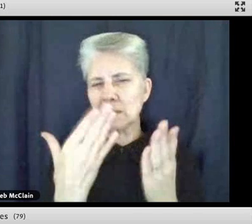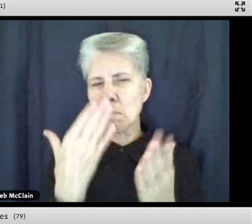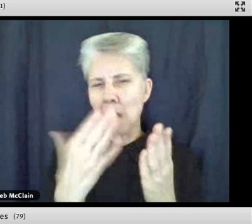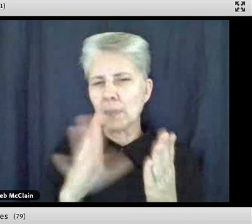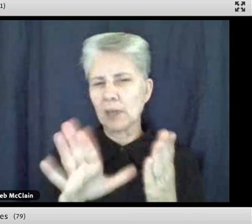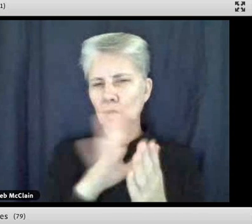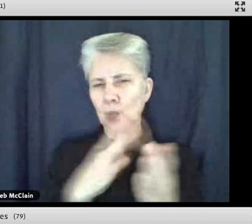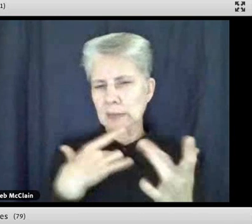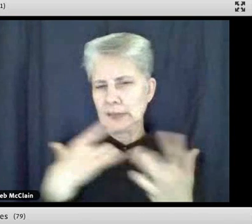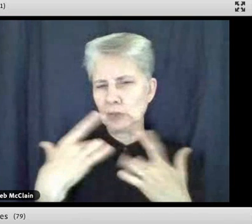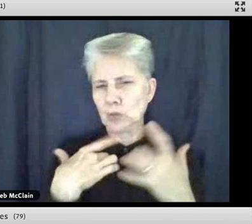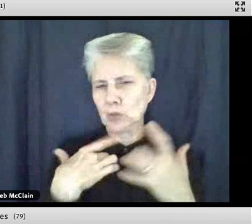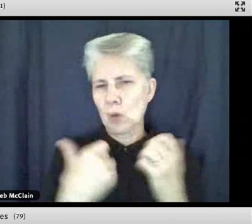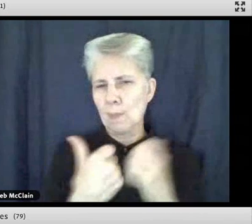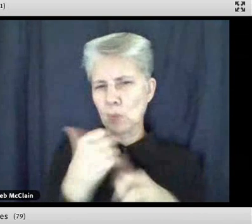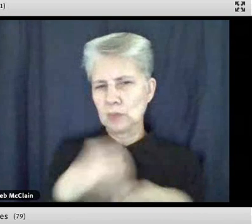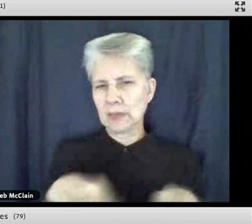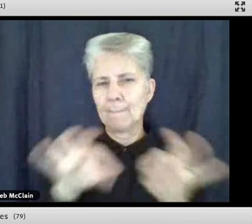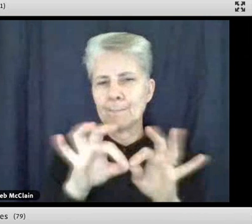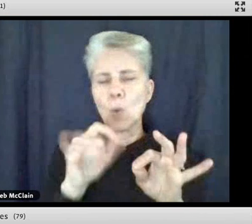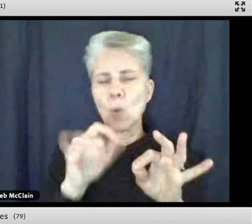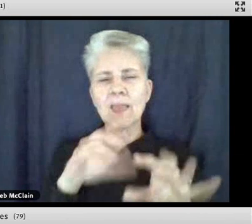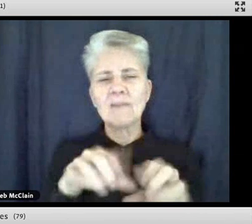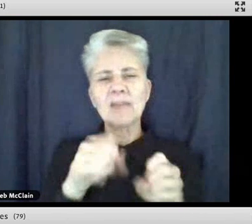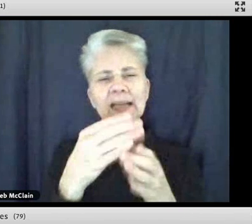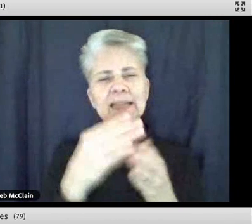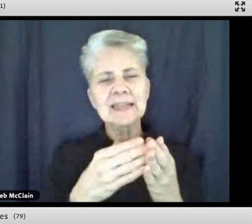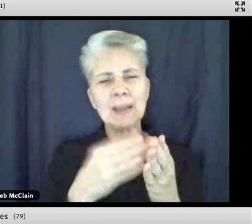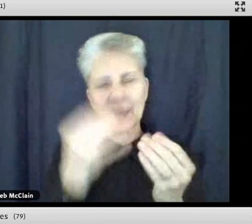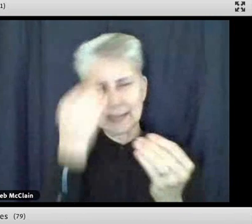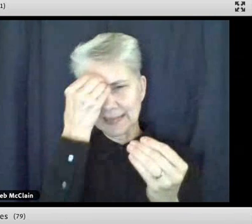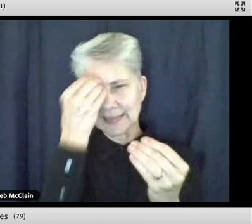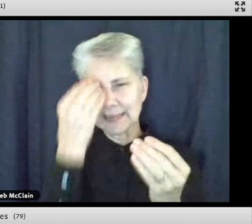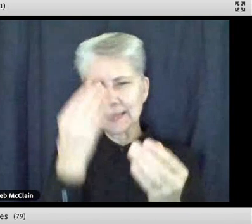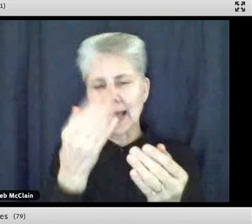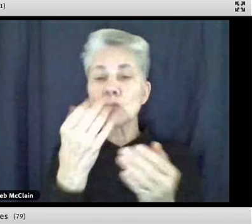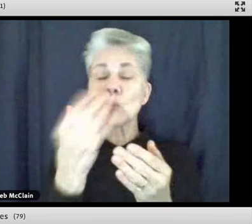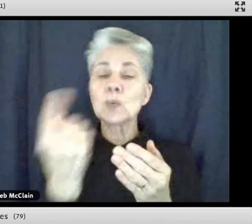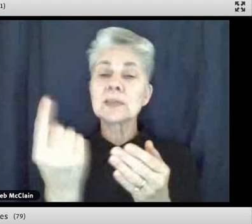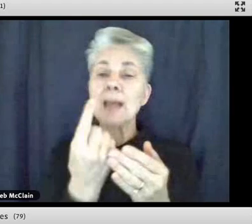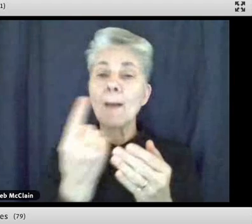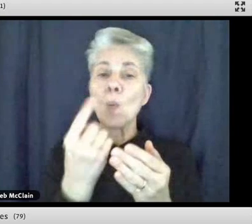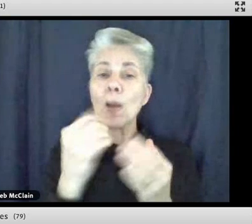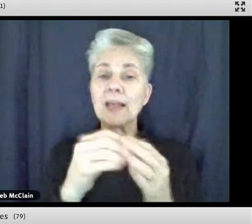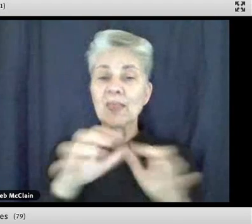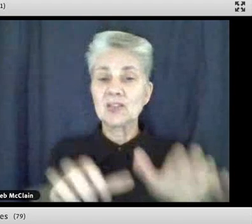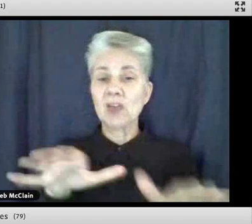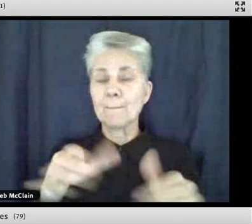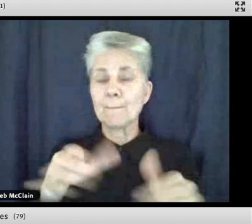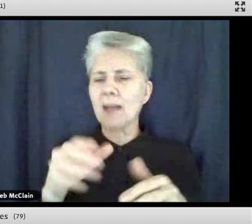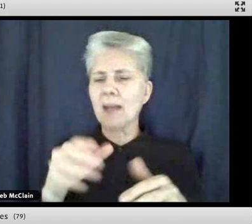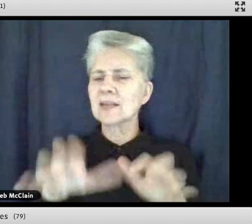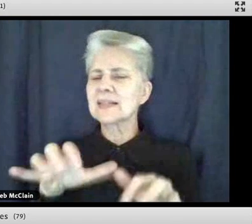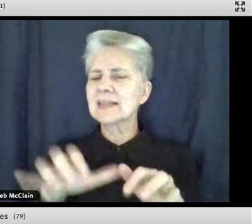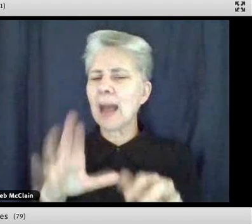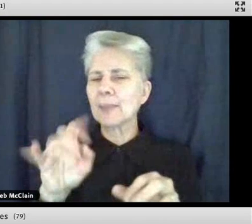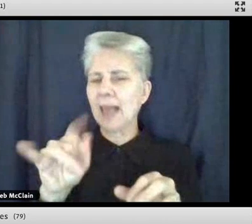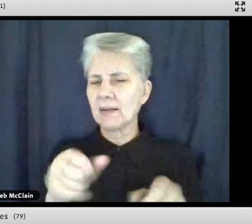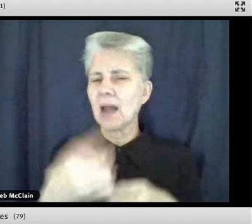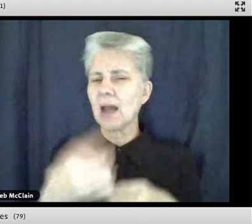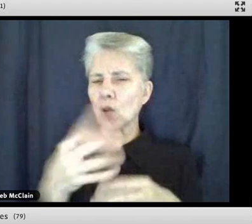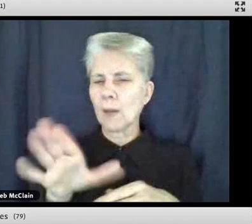And they've taken some of this data. And so somebody in the chat box, type what county you're from, and I'll look up your county. And you can actually look at the